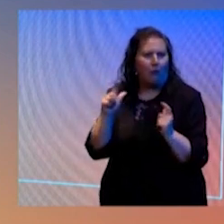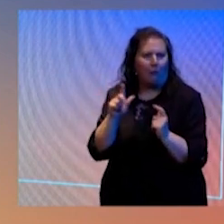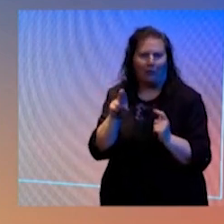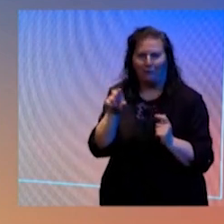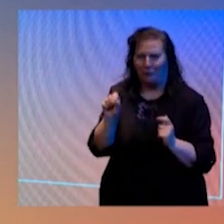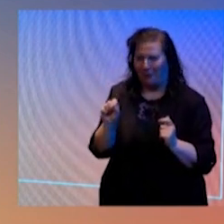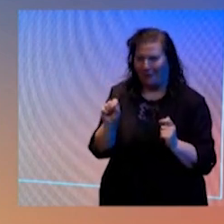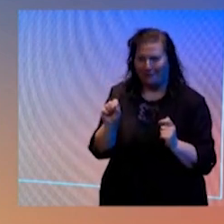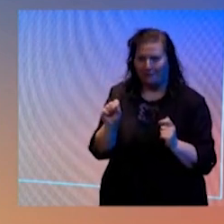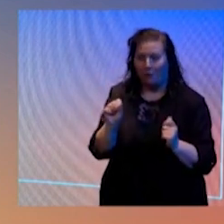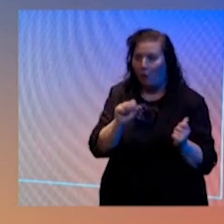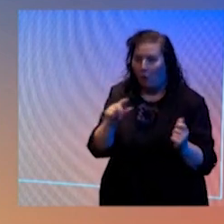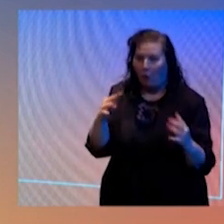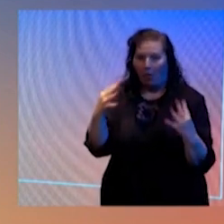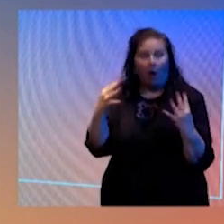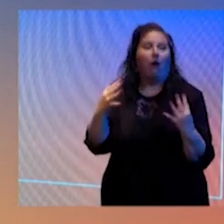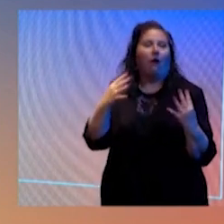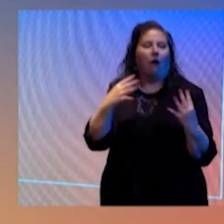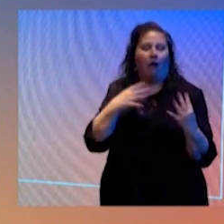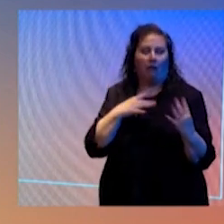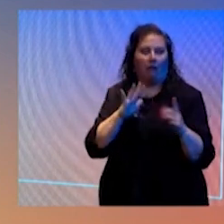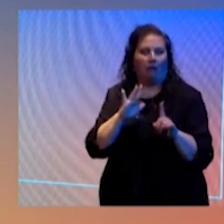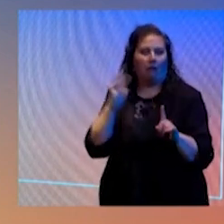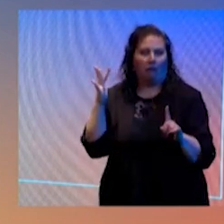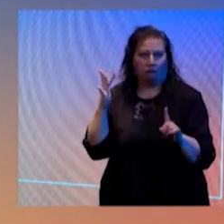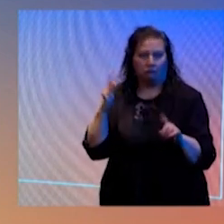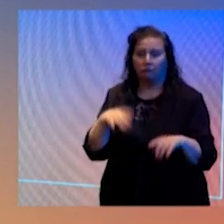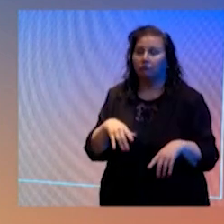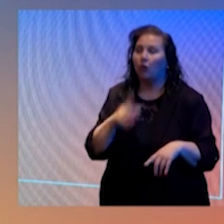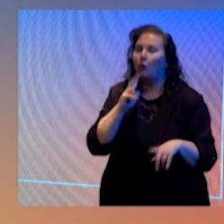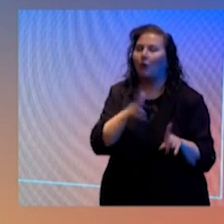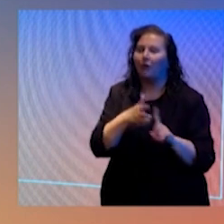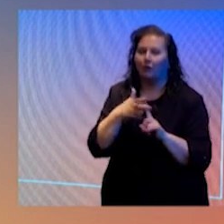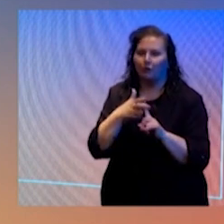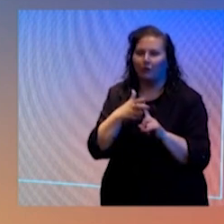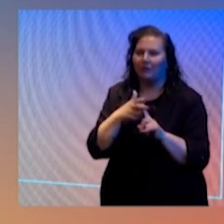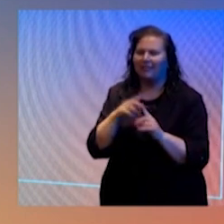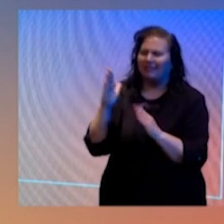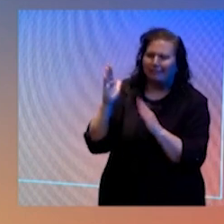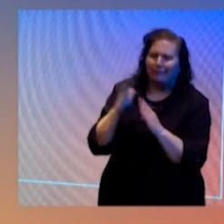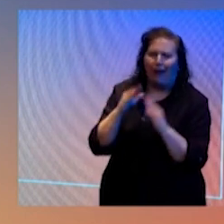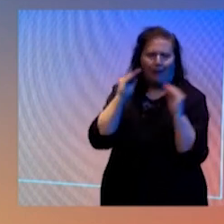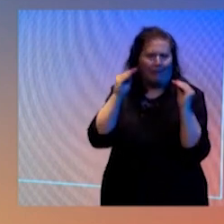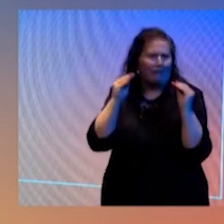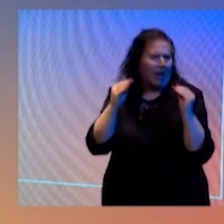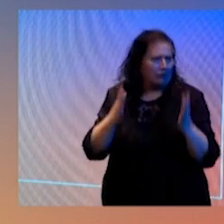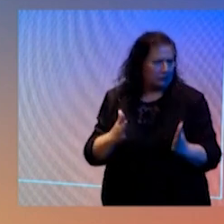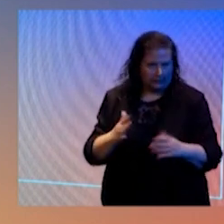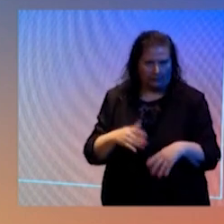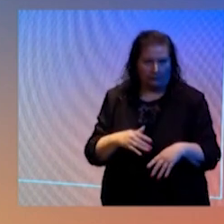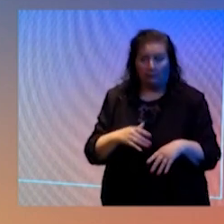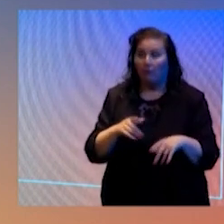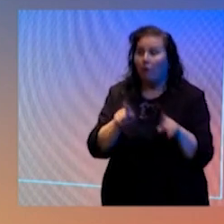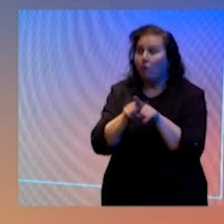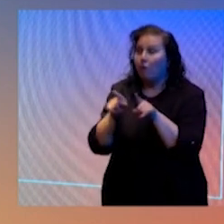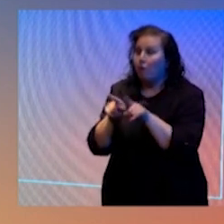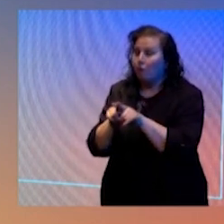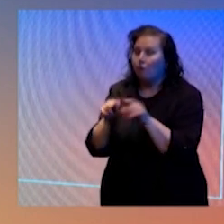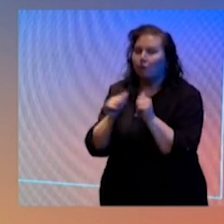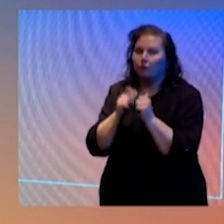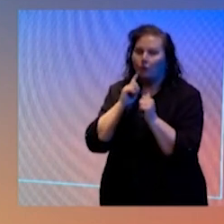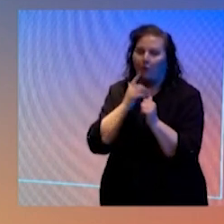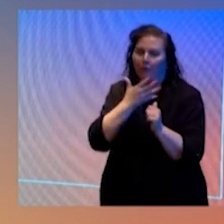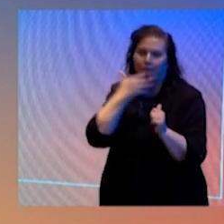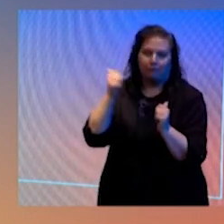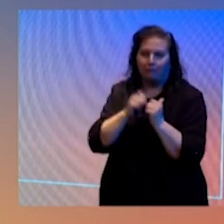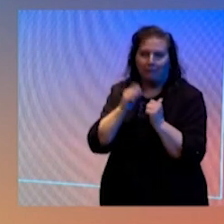America. First of all, we would recruit world-class faculty in addition to the outstanding professors we